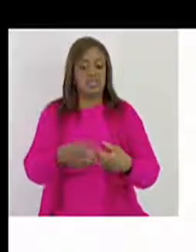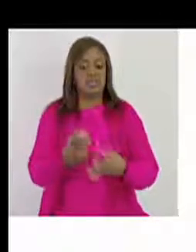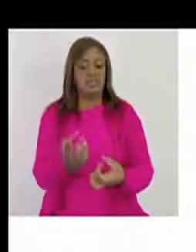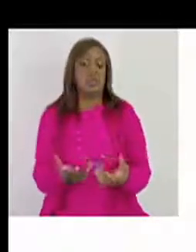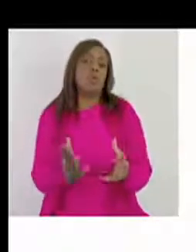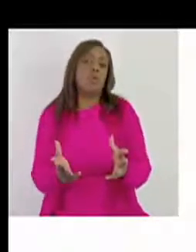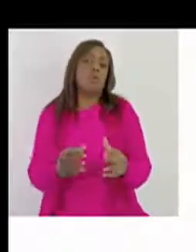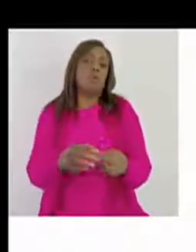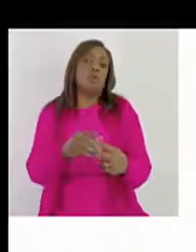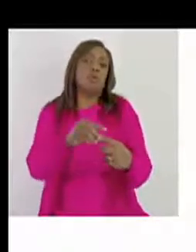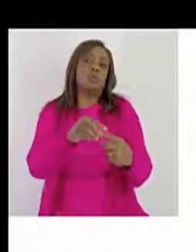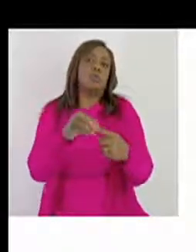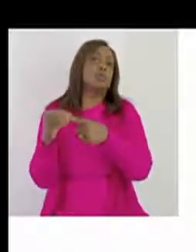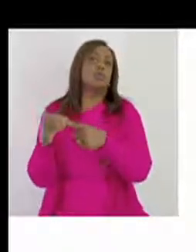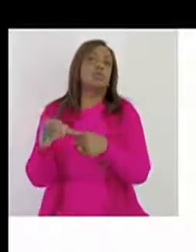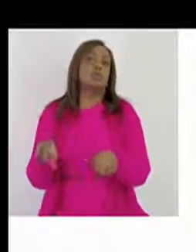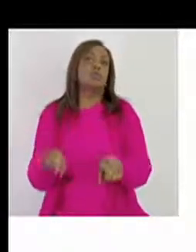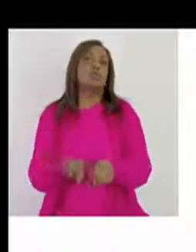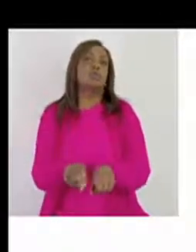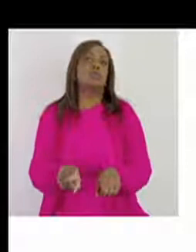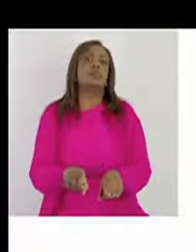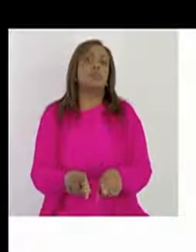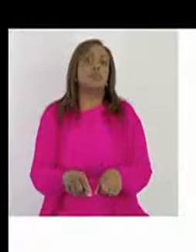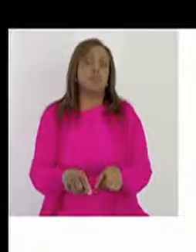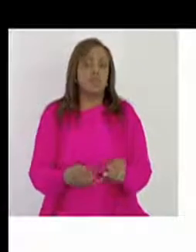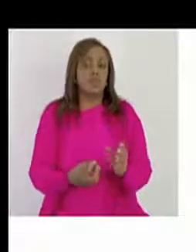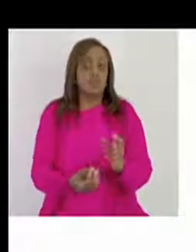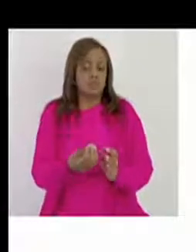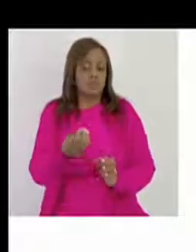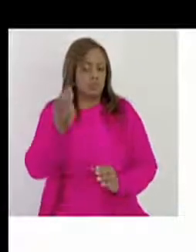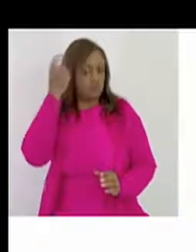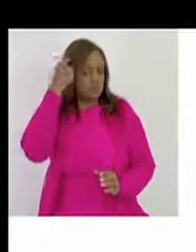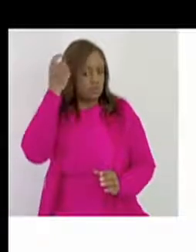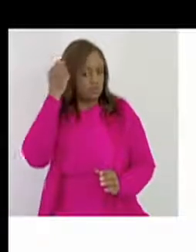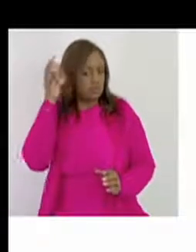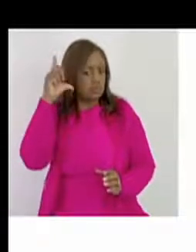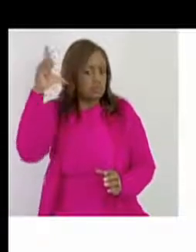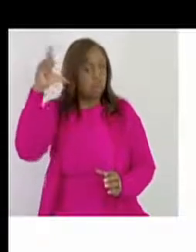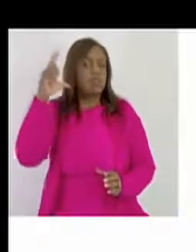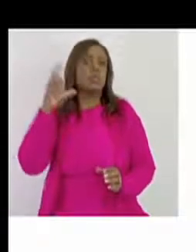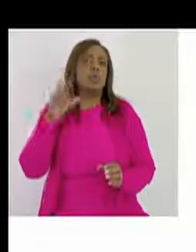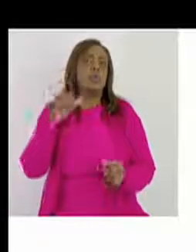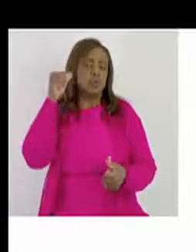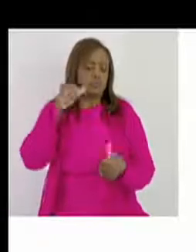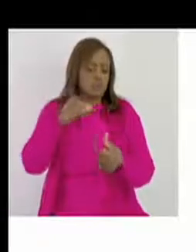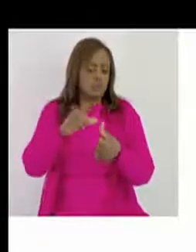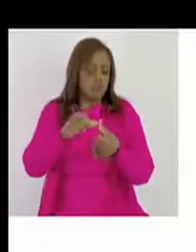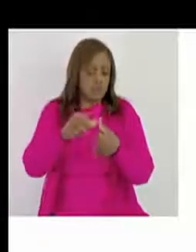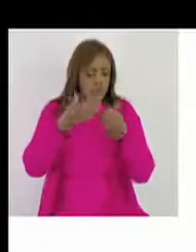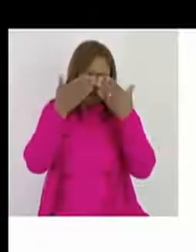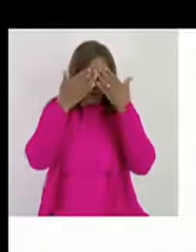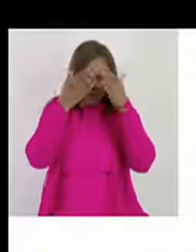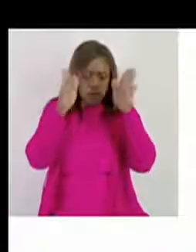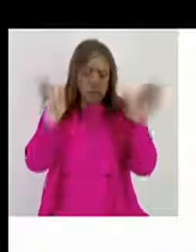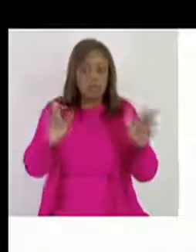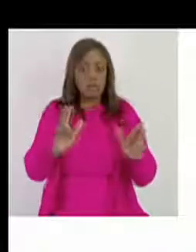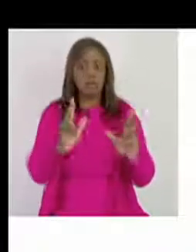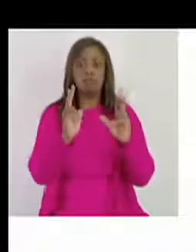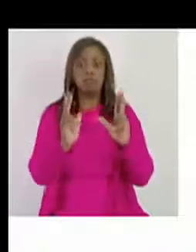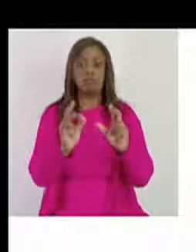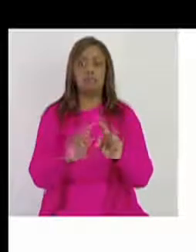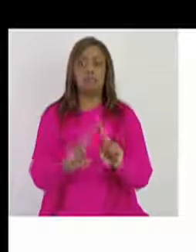are. As you mature, you need to begin to realize that everyone is different and